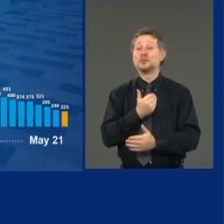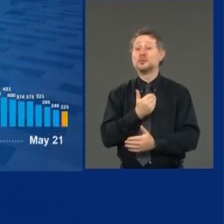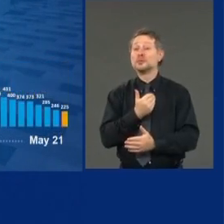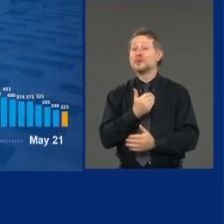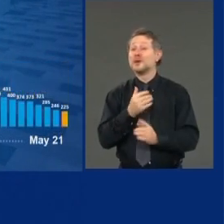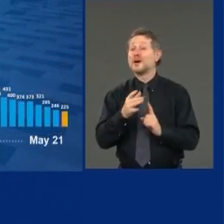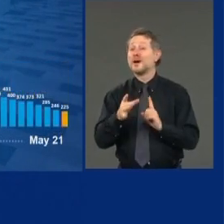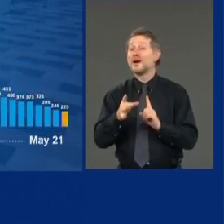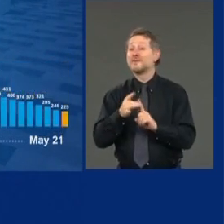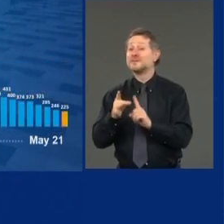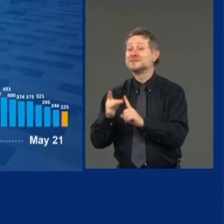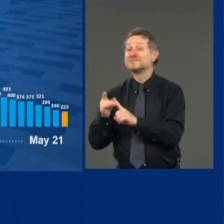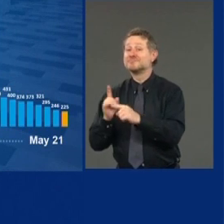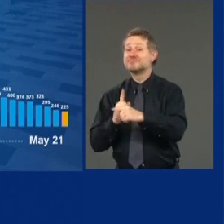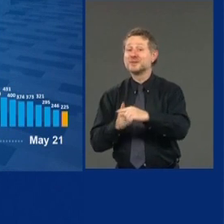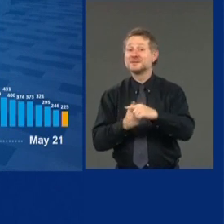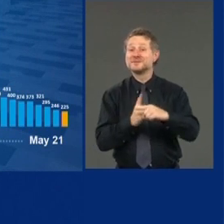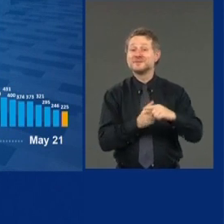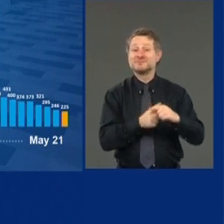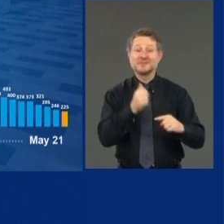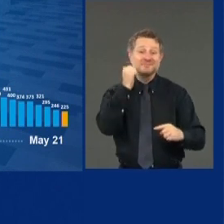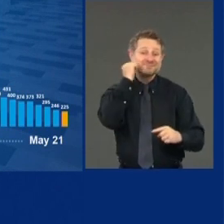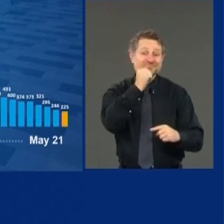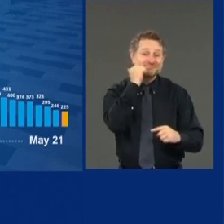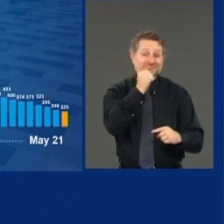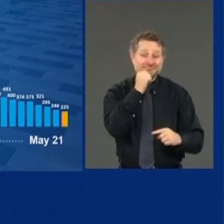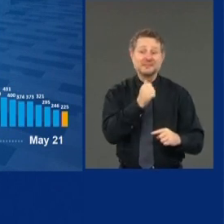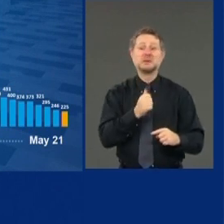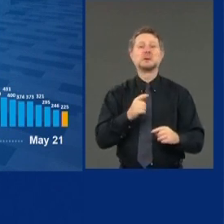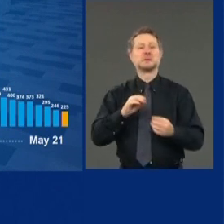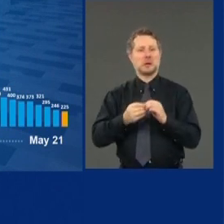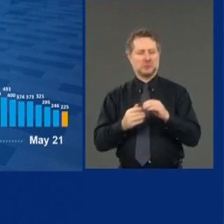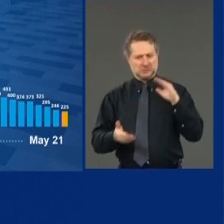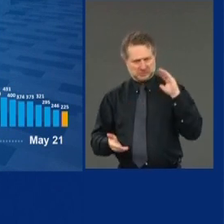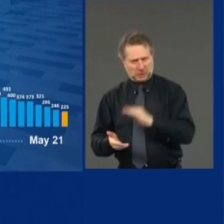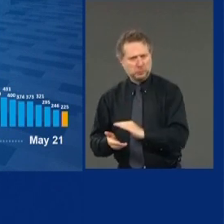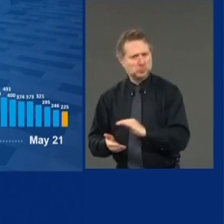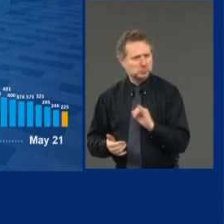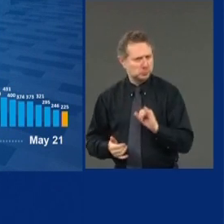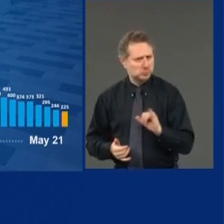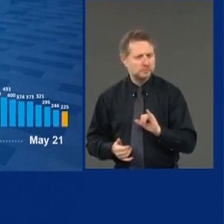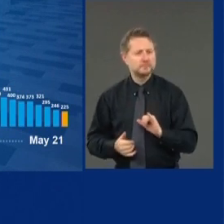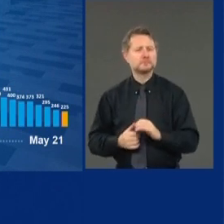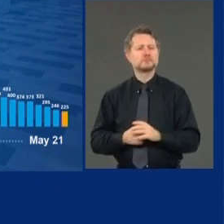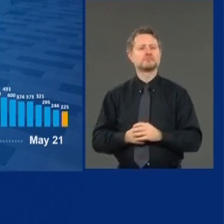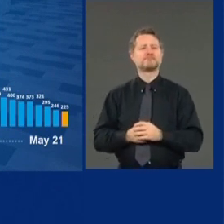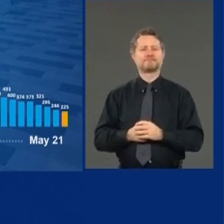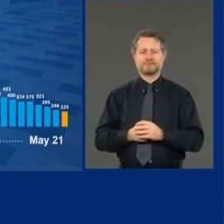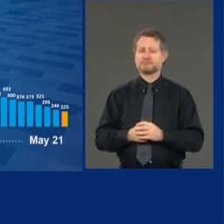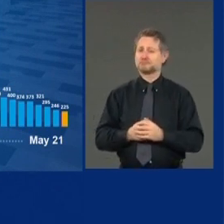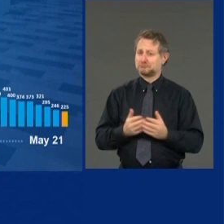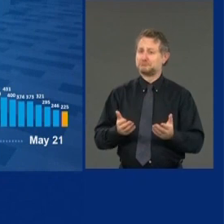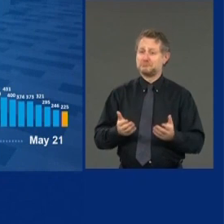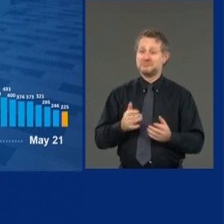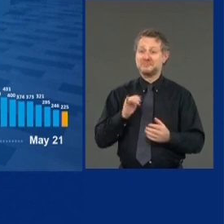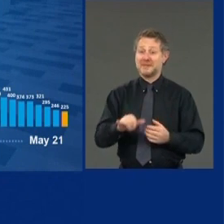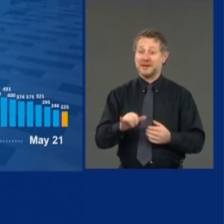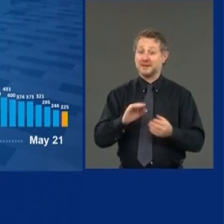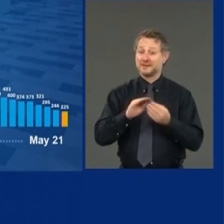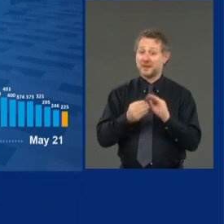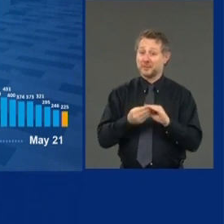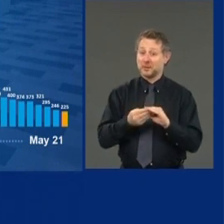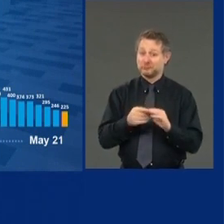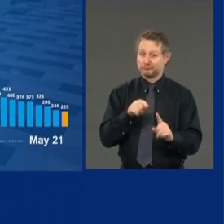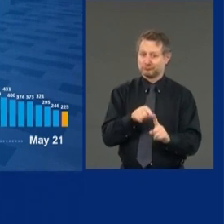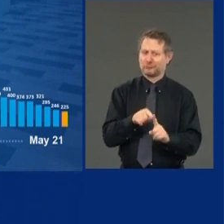Number of new cases per day is down. This is a level now that is